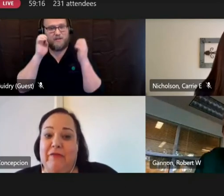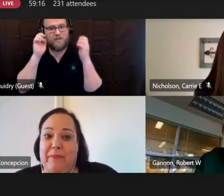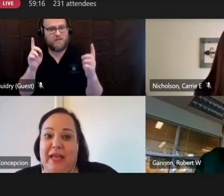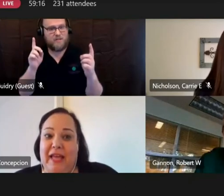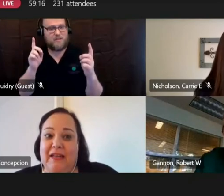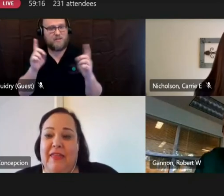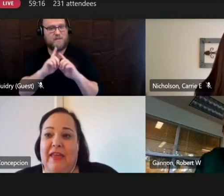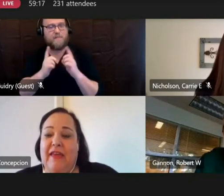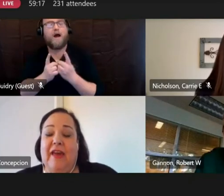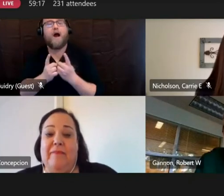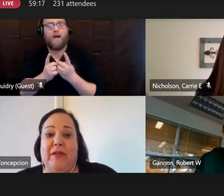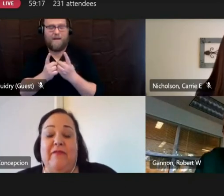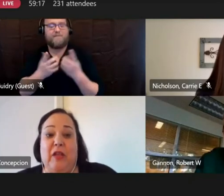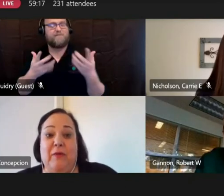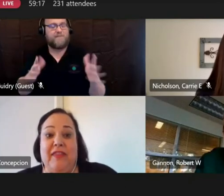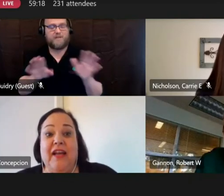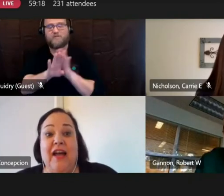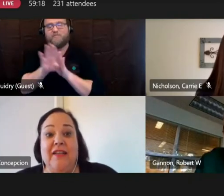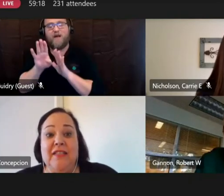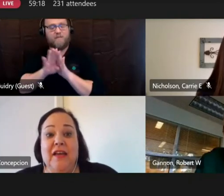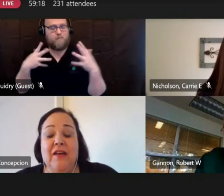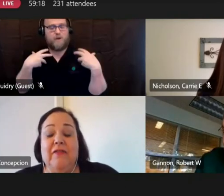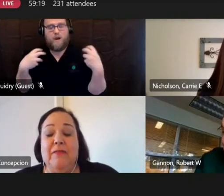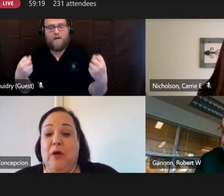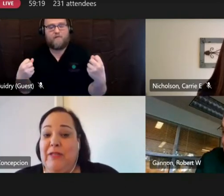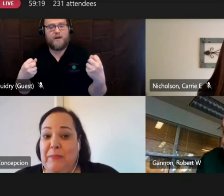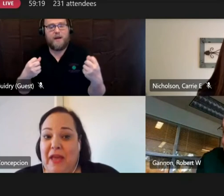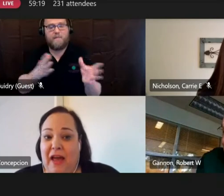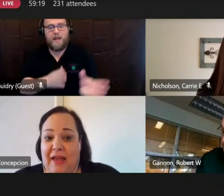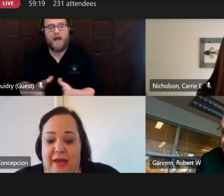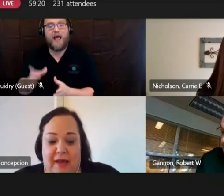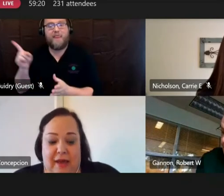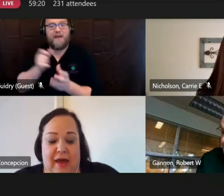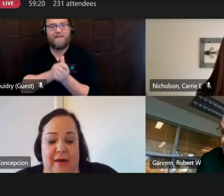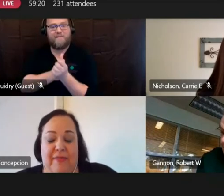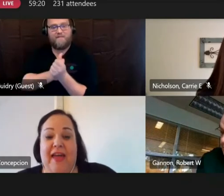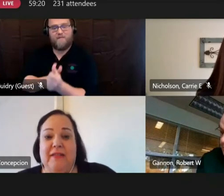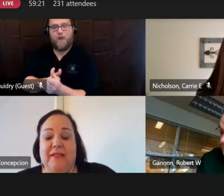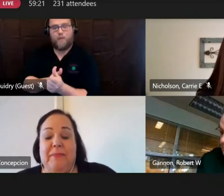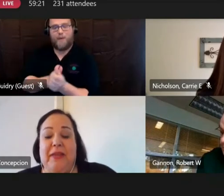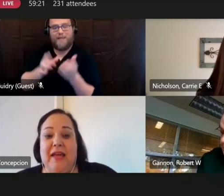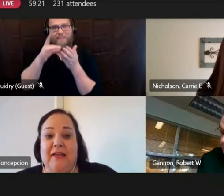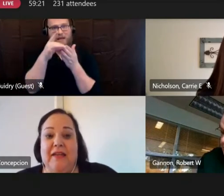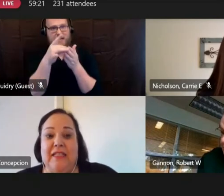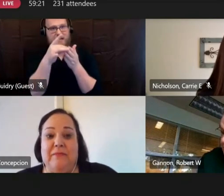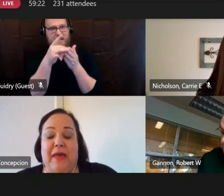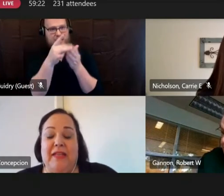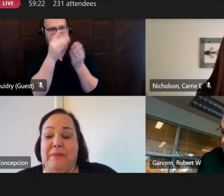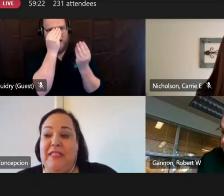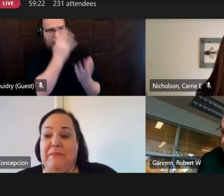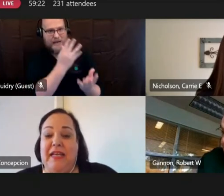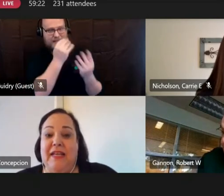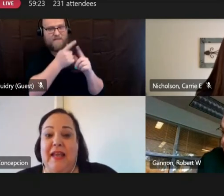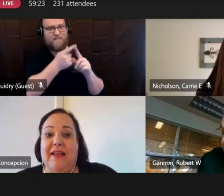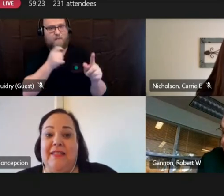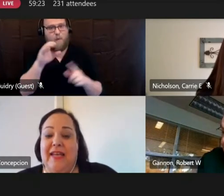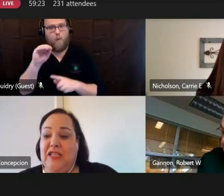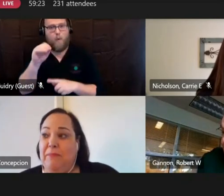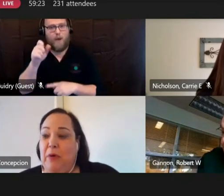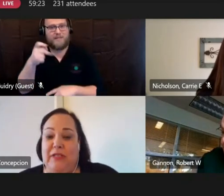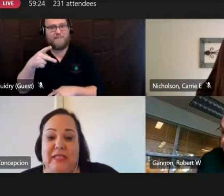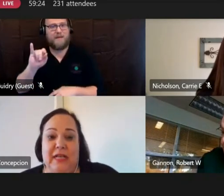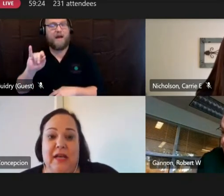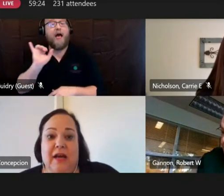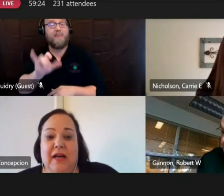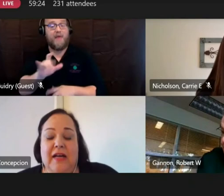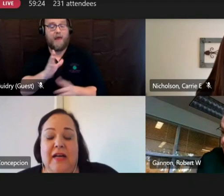recovery plan. They have been following the guidance from OSPI. That plan has been submitted and it's actually